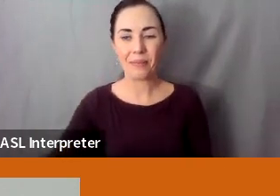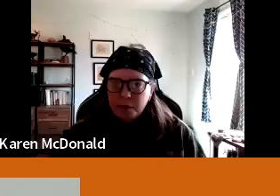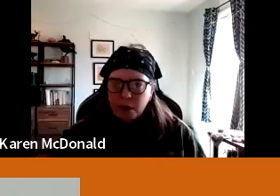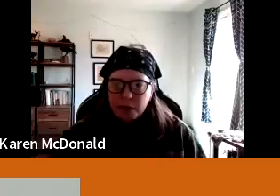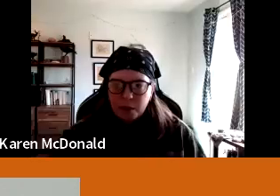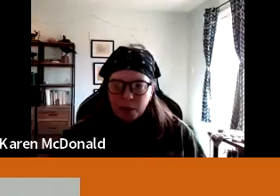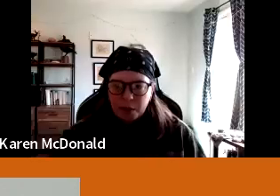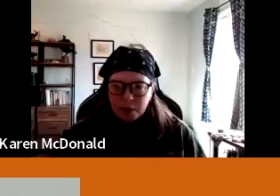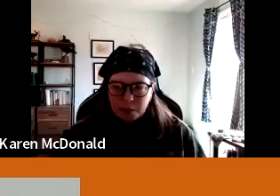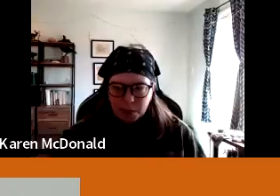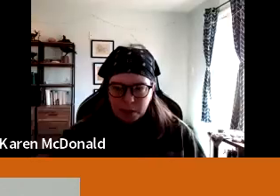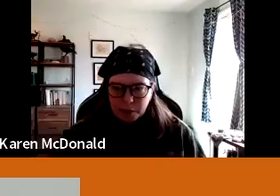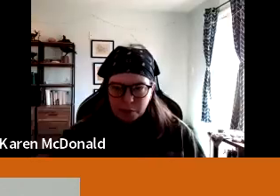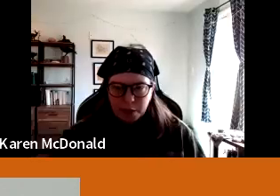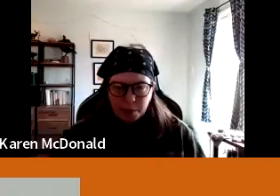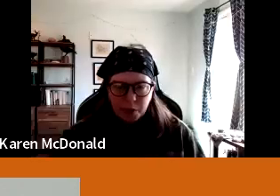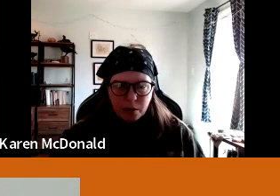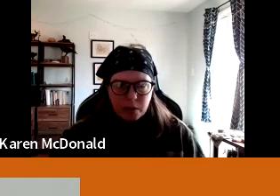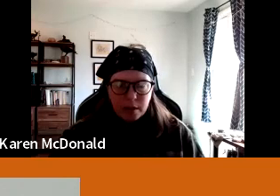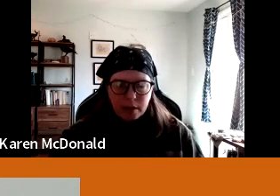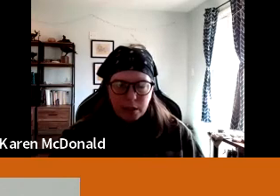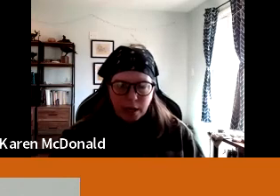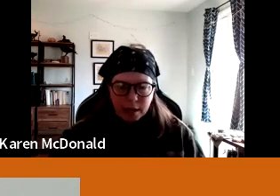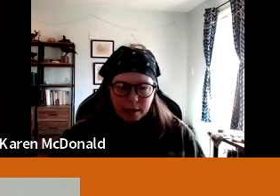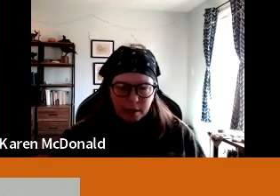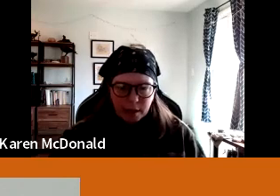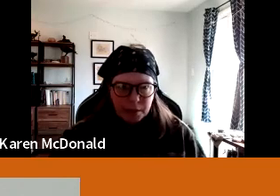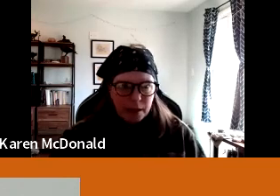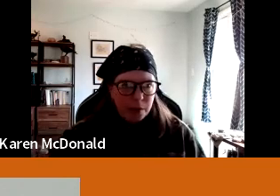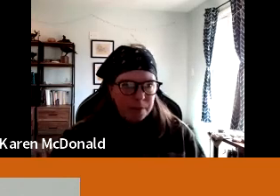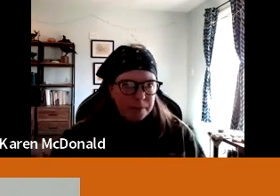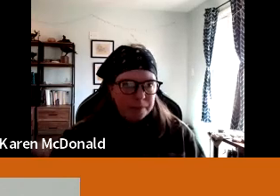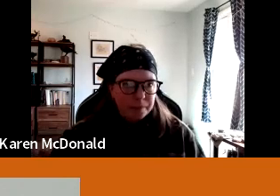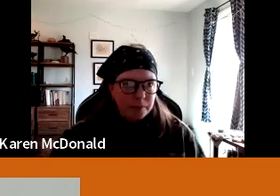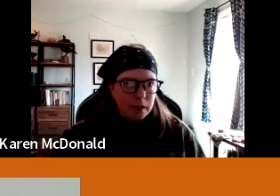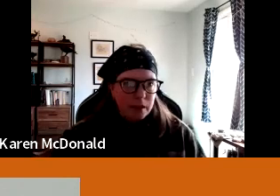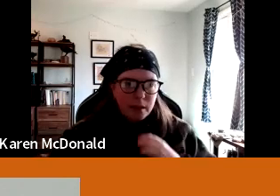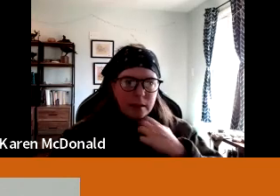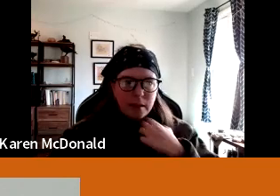And if you have any questions, please feel free to put those into the chat and let me know.